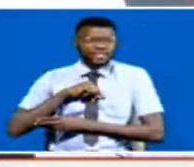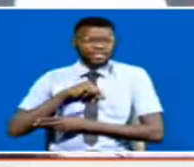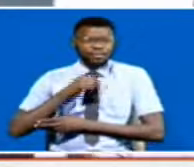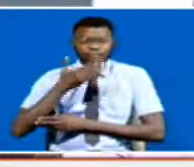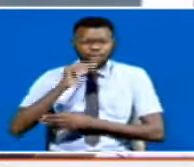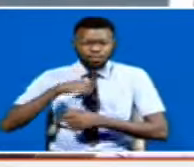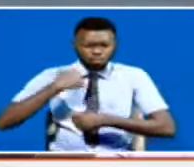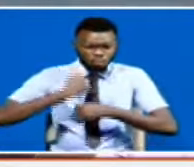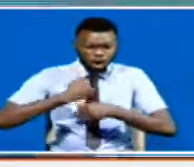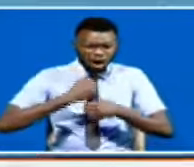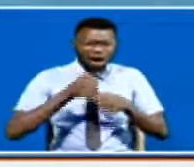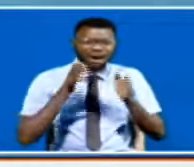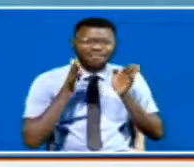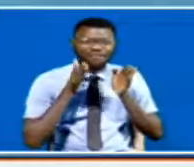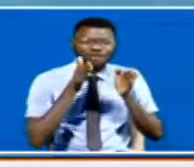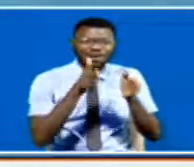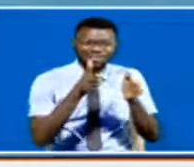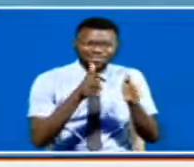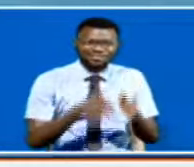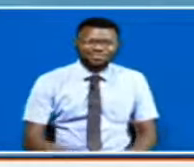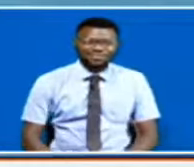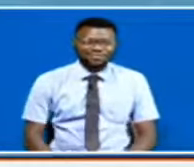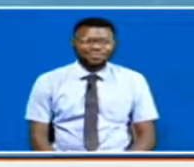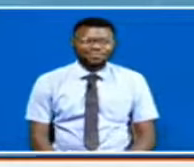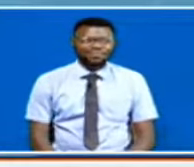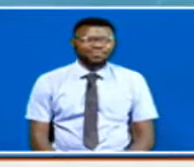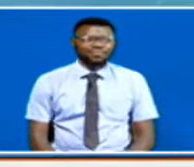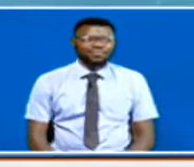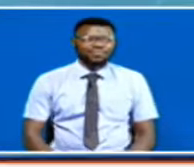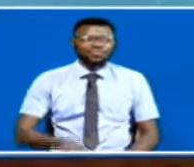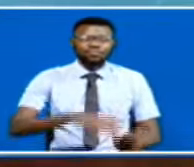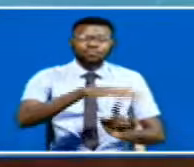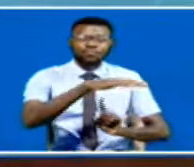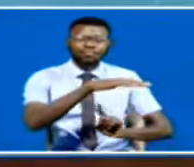kazi zingine. The Ministry of Health now seeks to